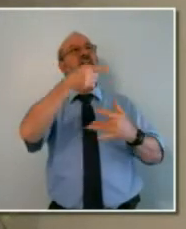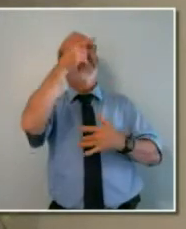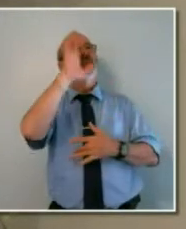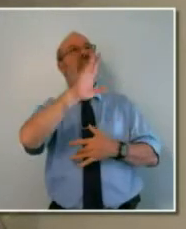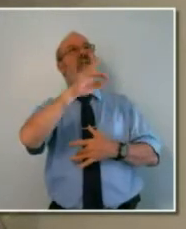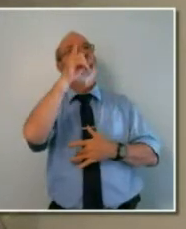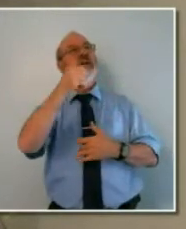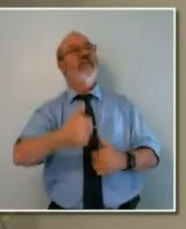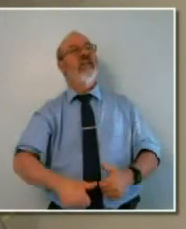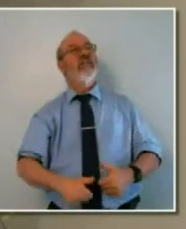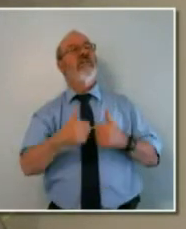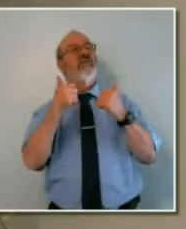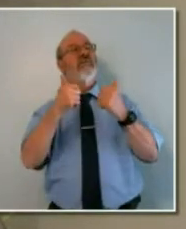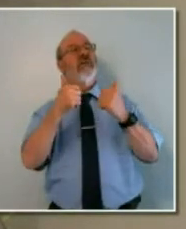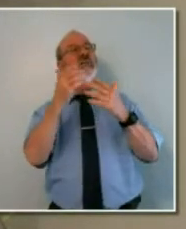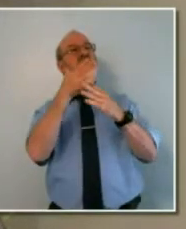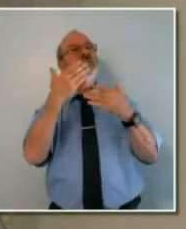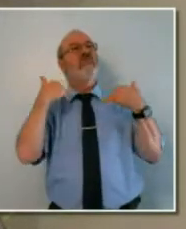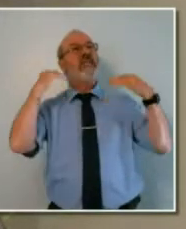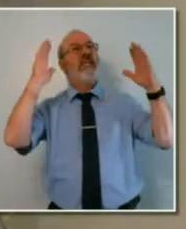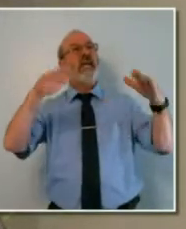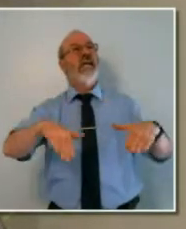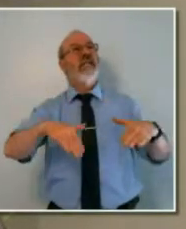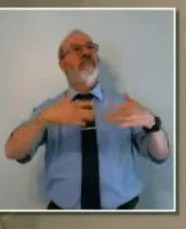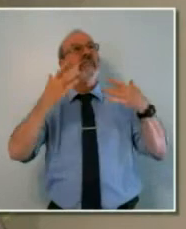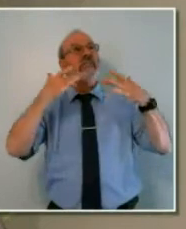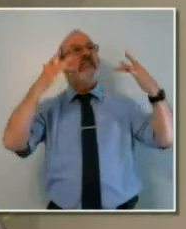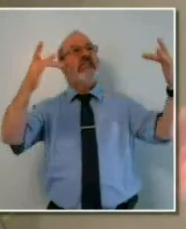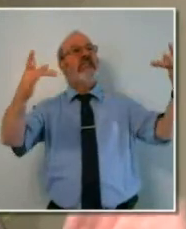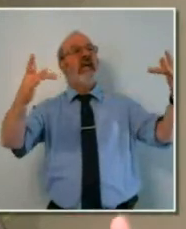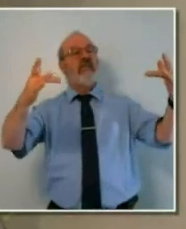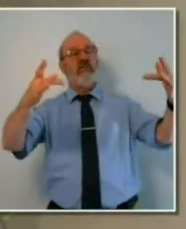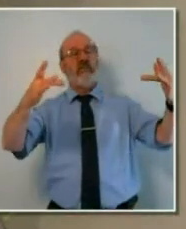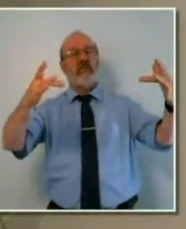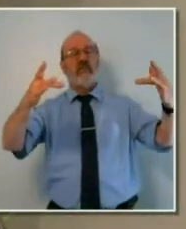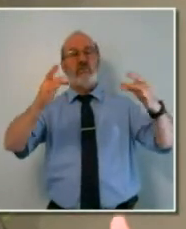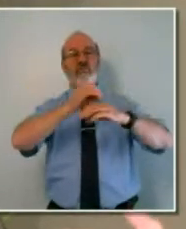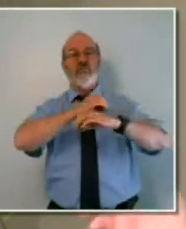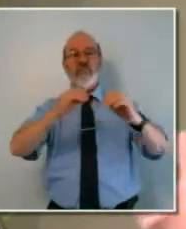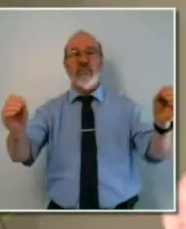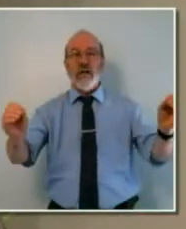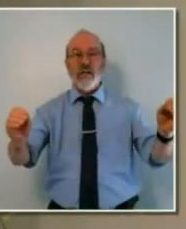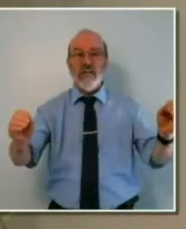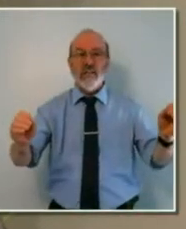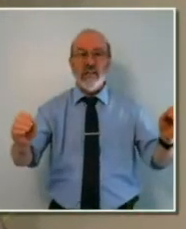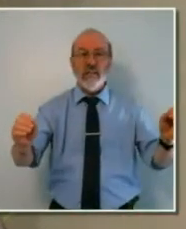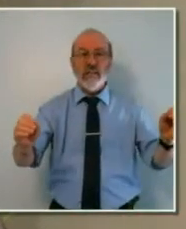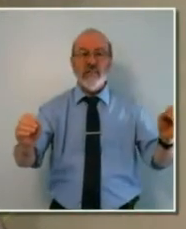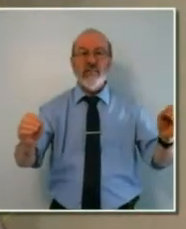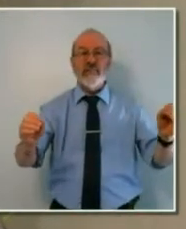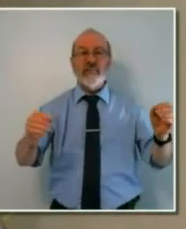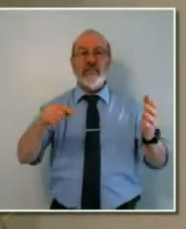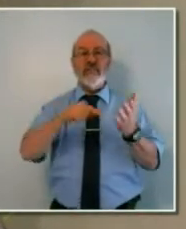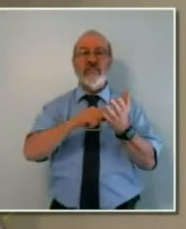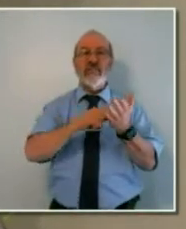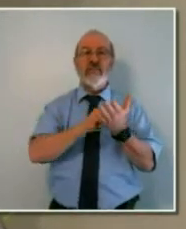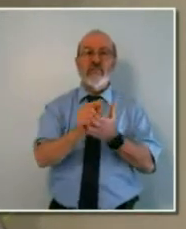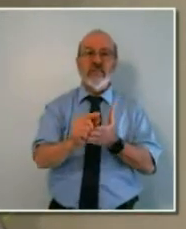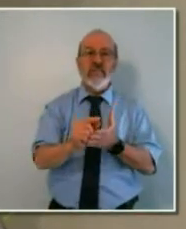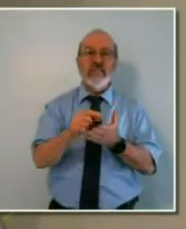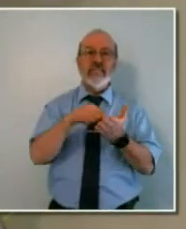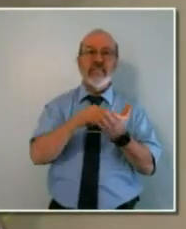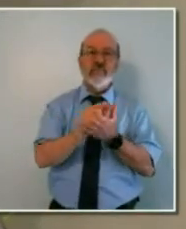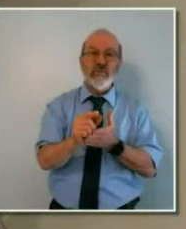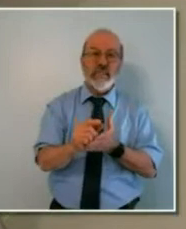dwellest between the cherubims, shine forth. There's none. And so this week, as we